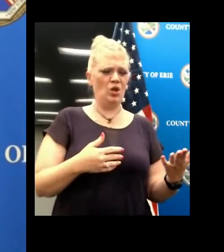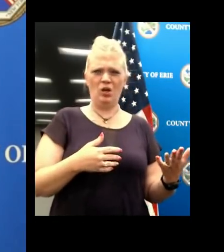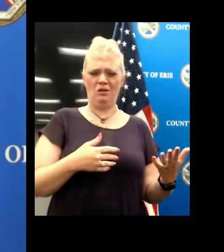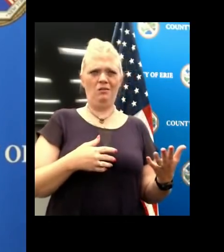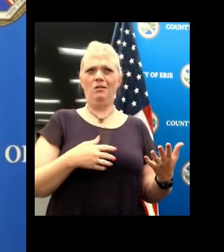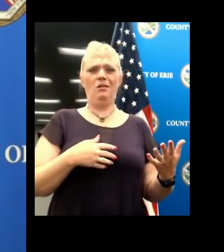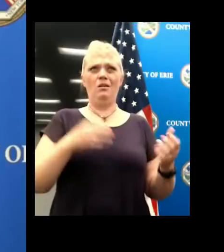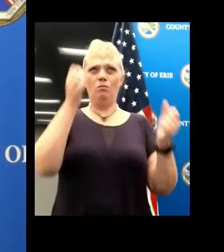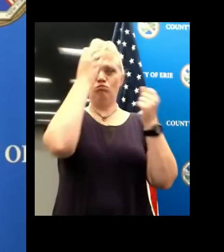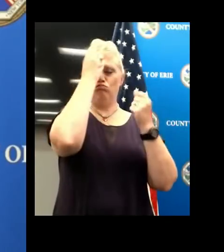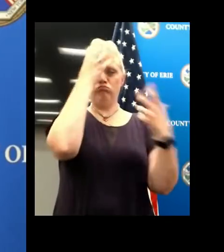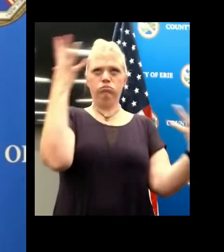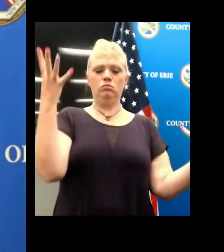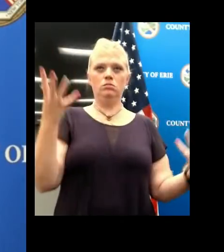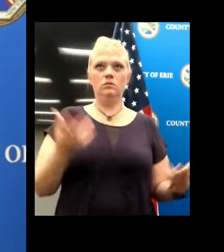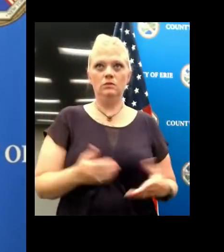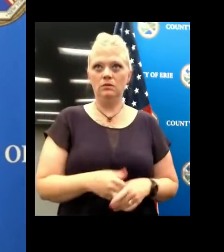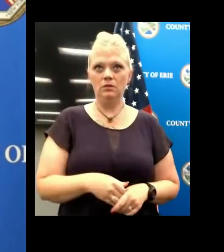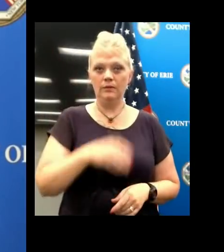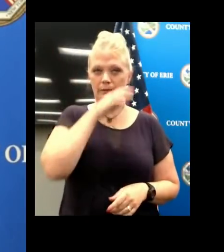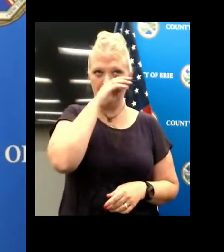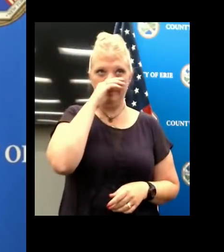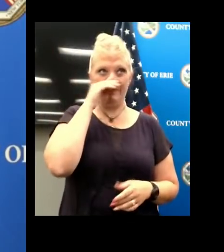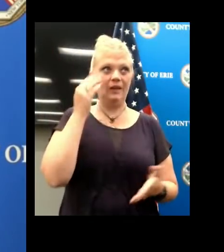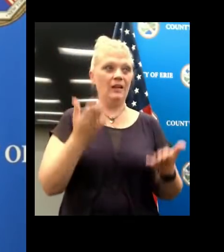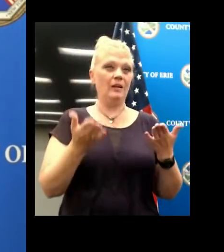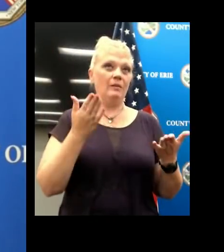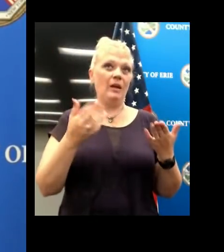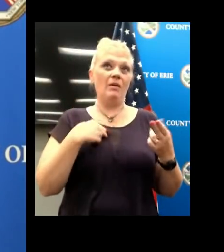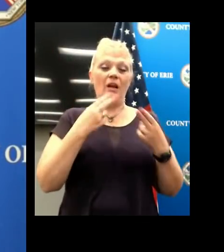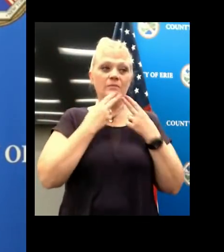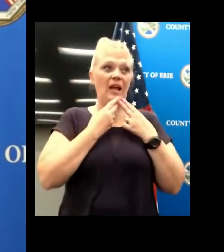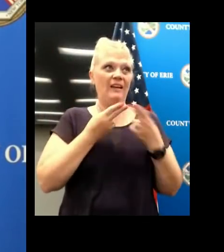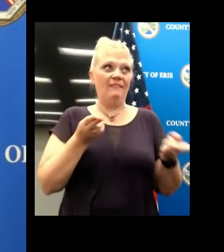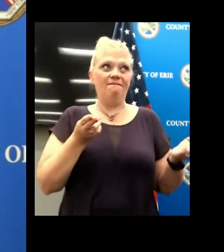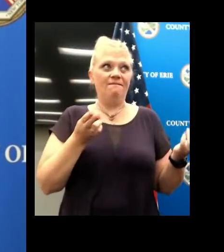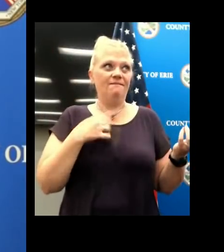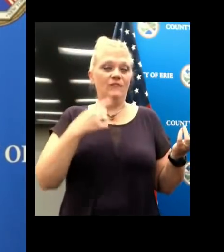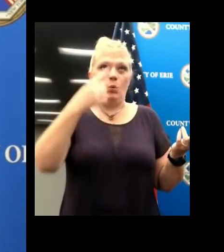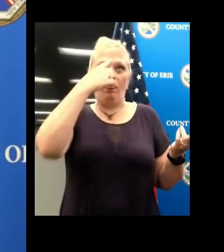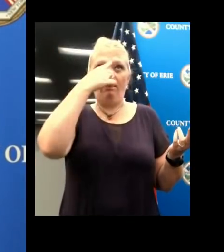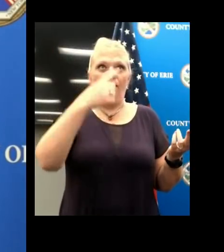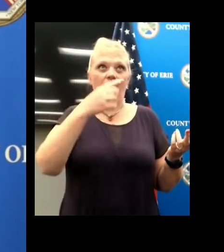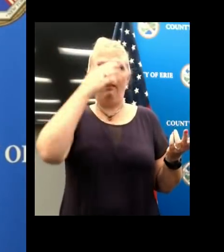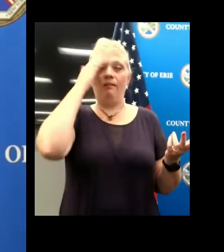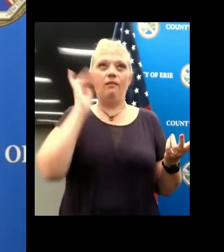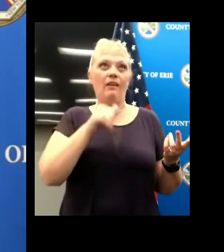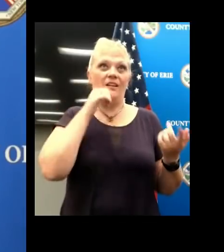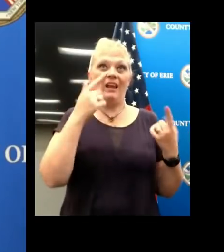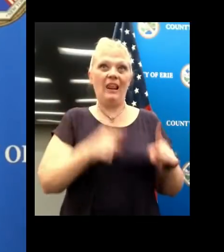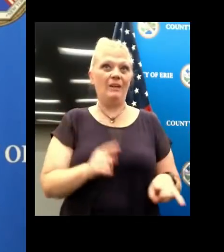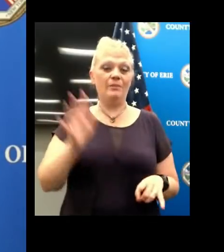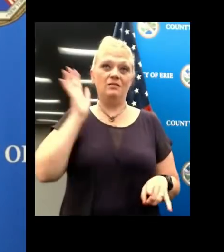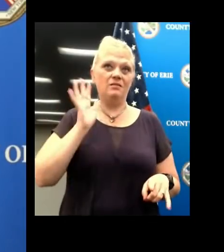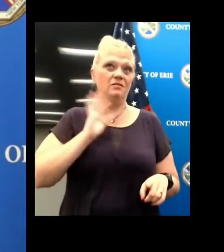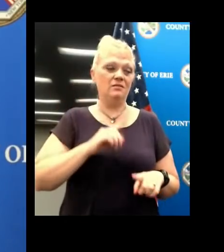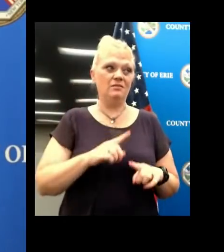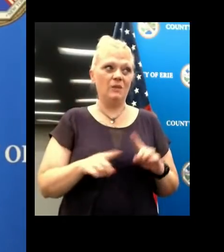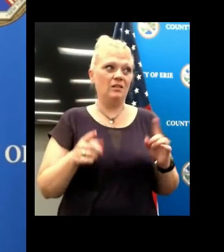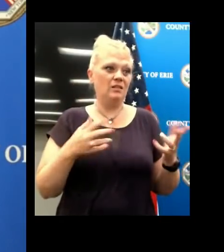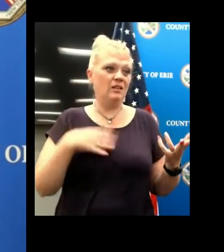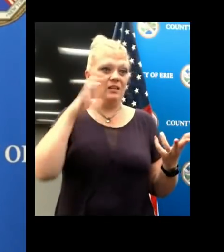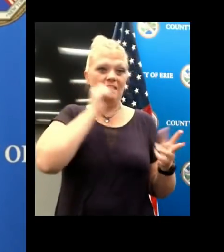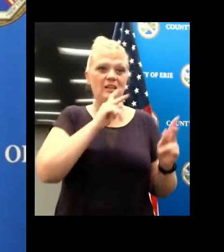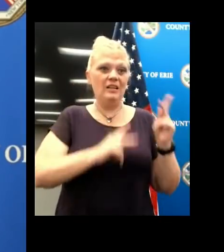fathomed that. Maybe I'm naive to a point to think that that wouldn't have happened in the past. I guess maybe